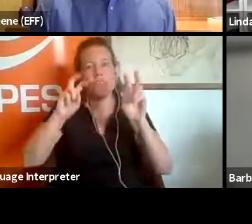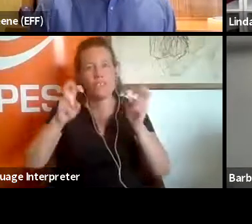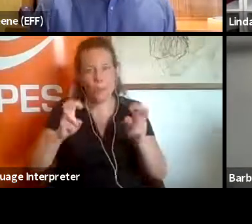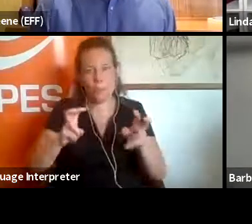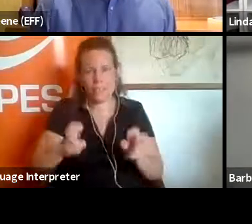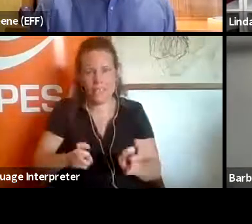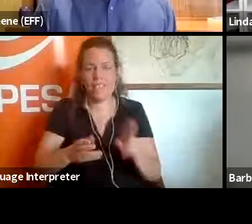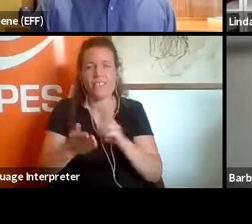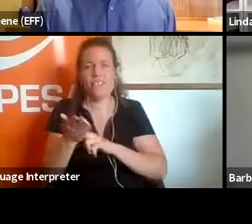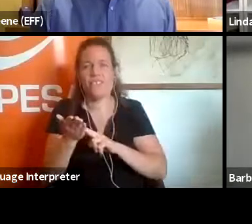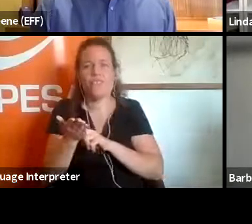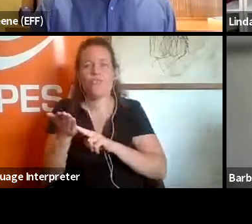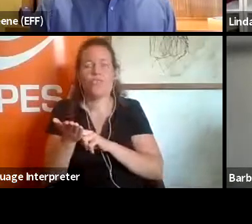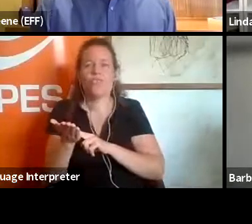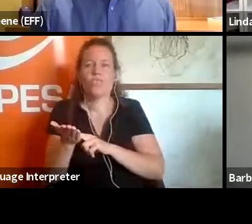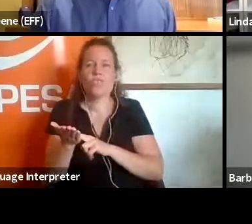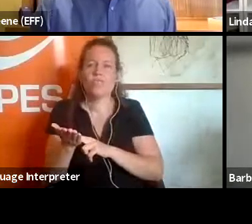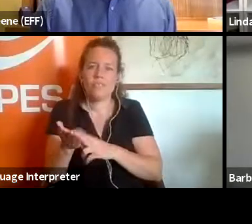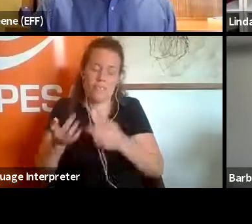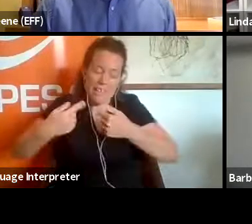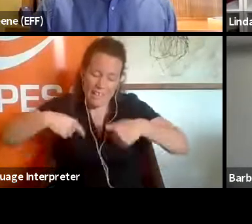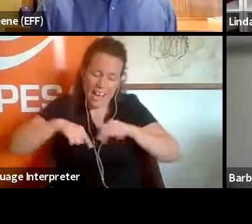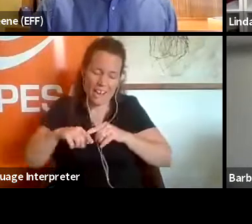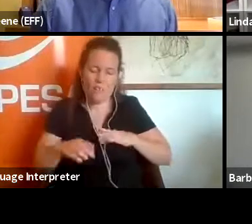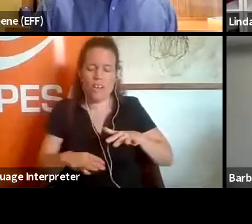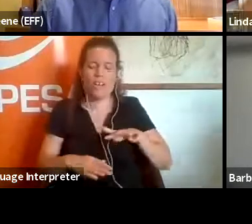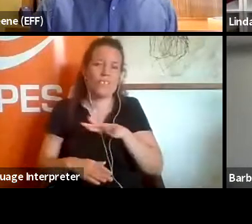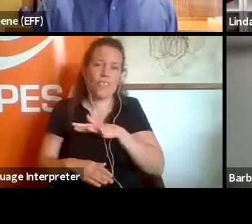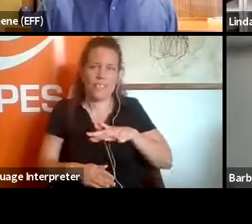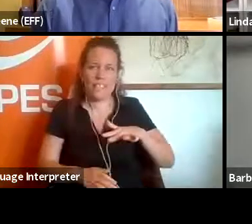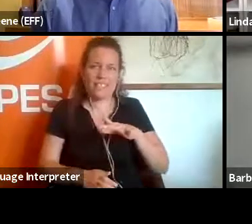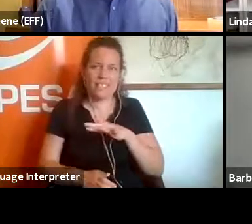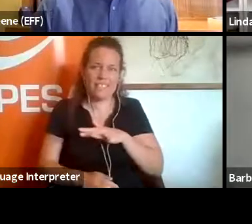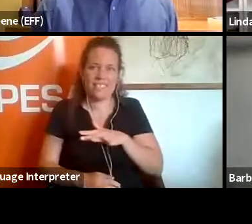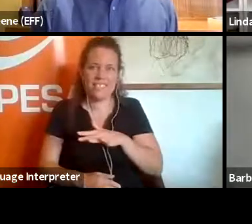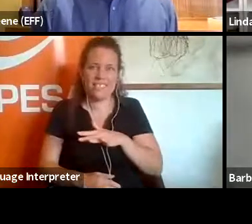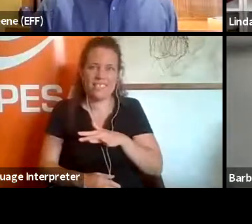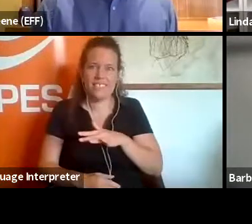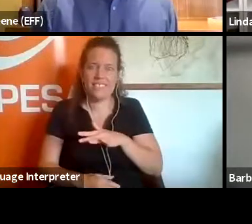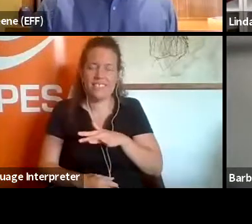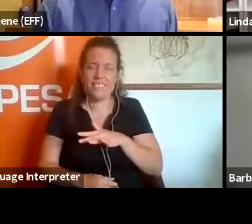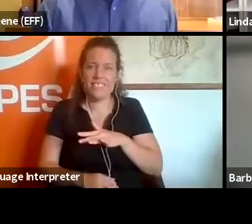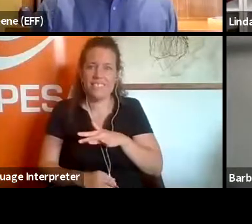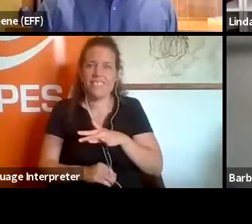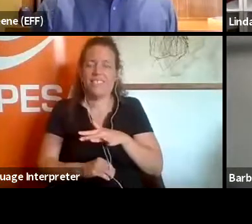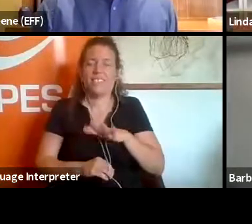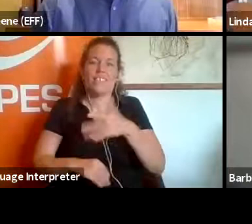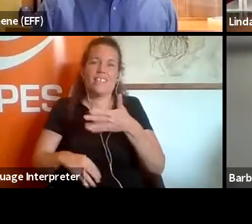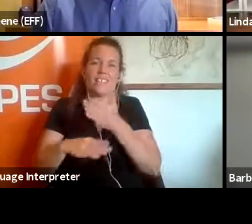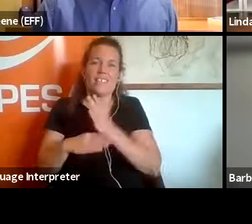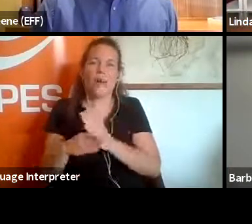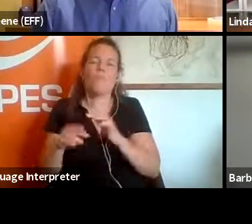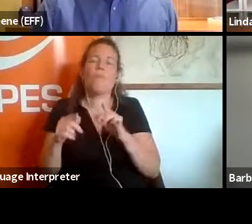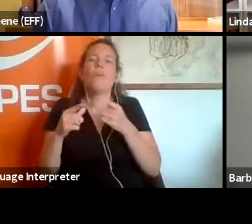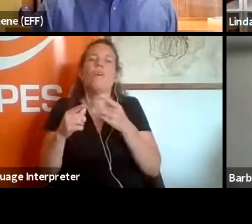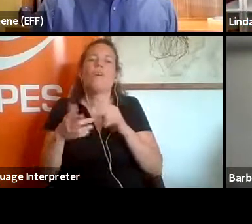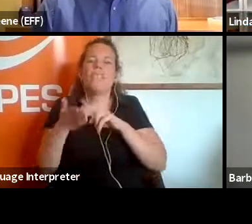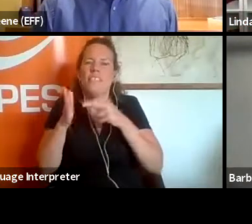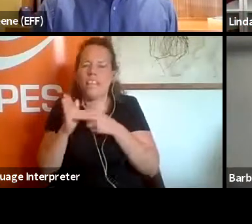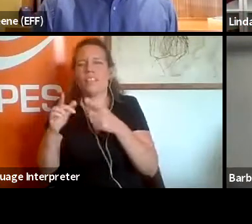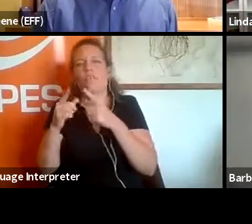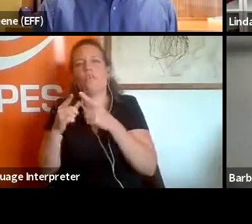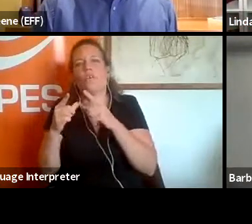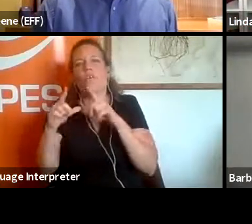we found, particularly in our context, tech words are complicated and sometimes a bit